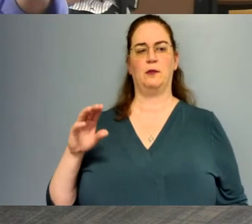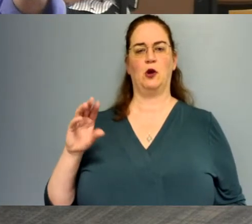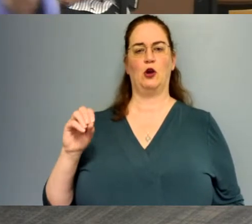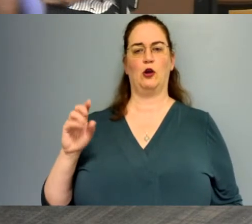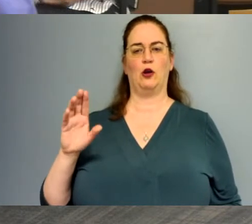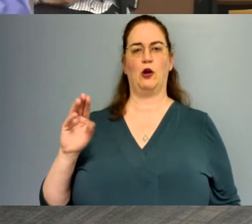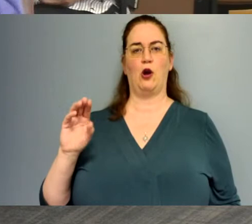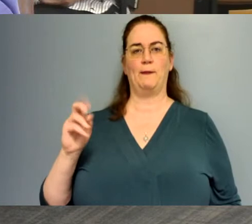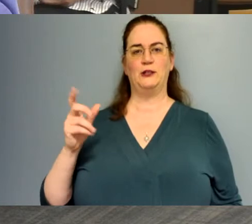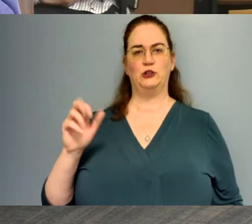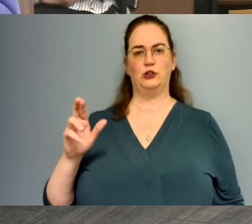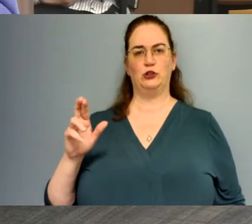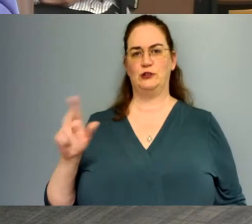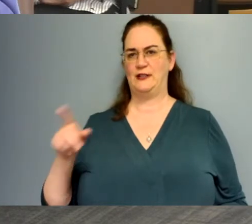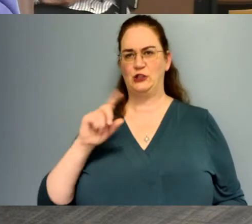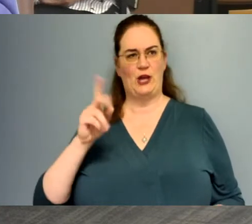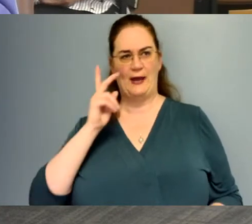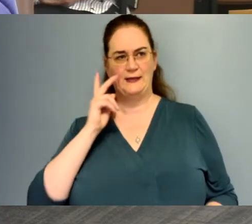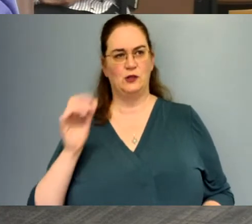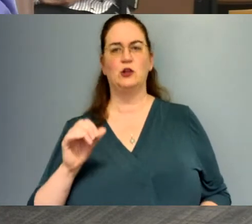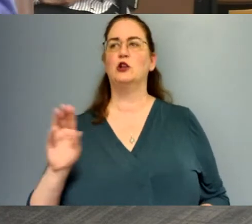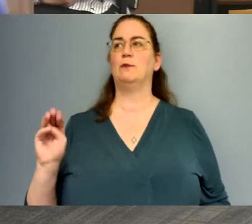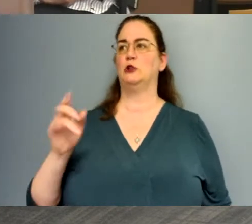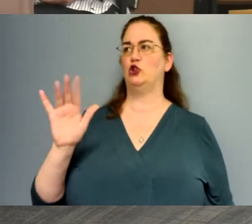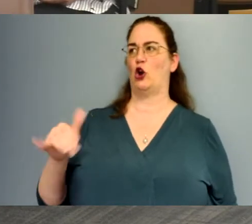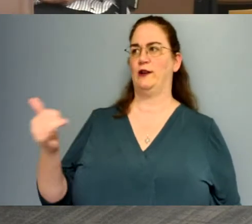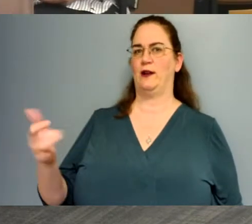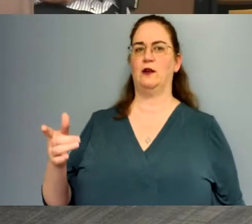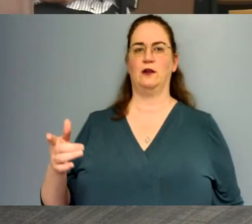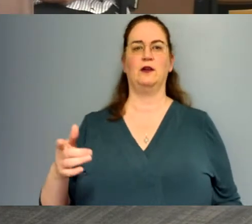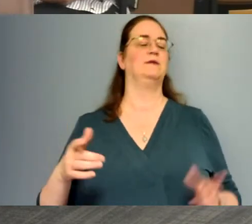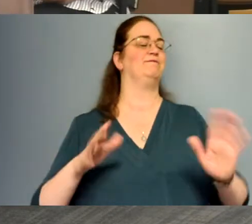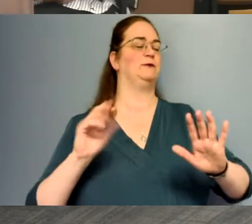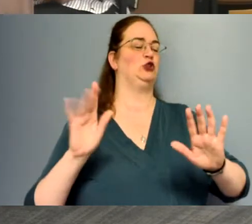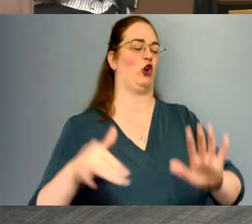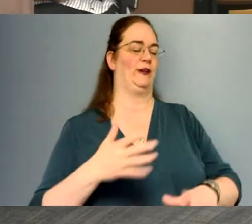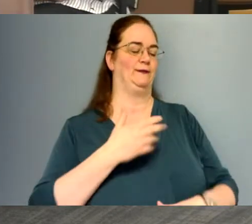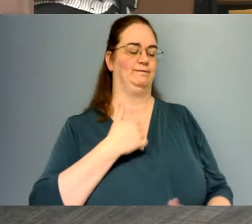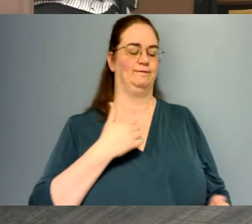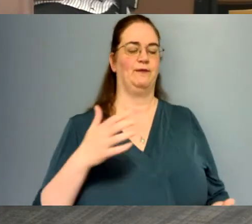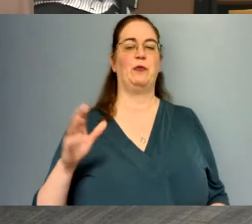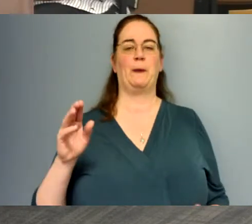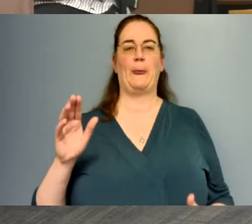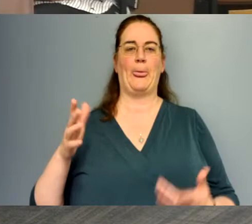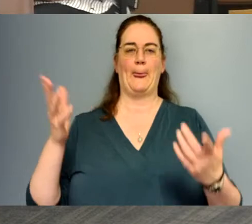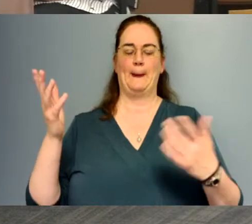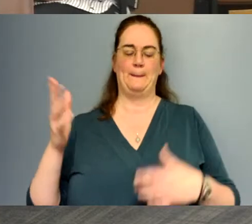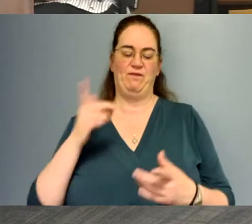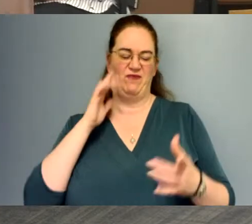also stated she hadn't seen it. She's majority now. Before. Majority Commissioner, thinking ahead.